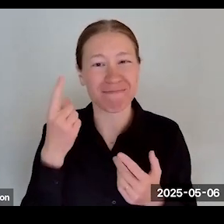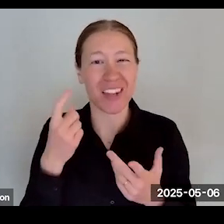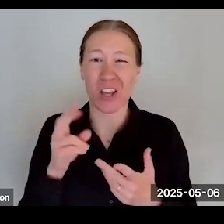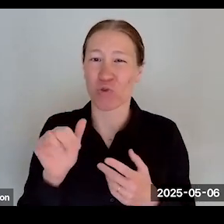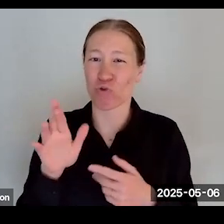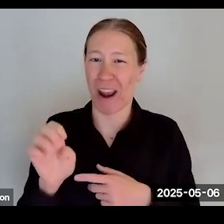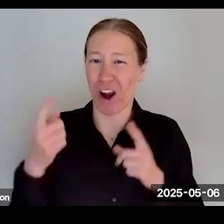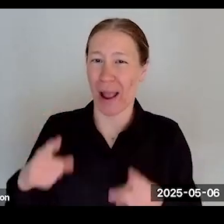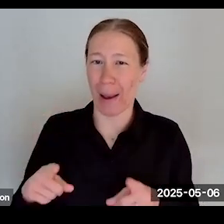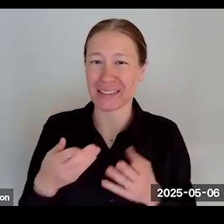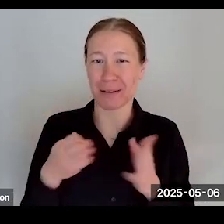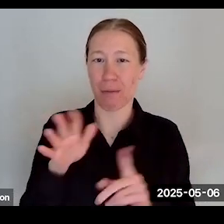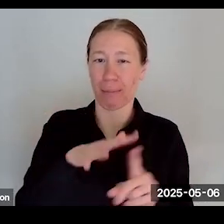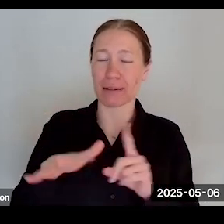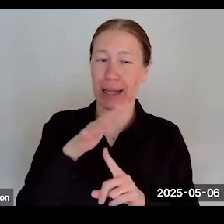setting.